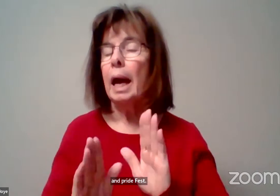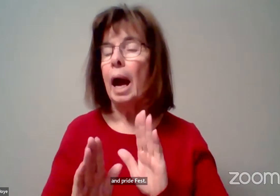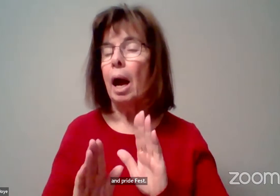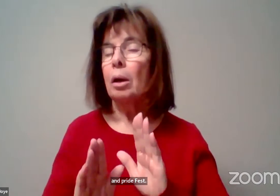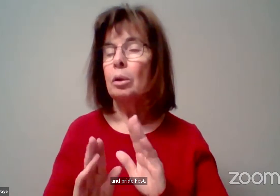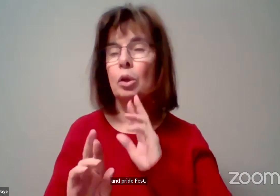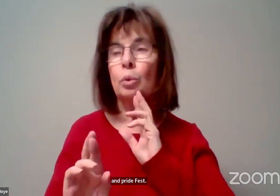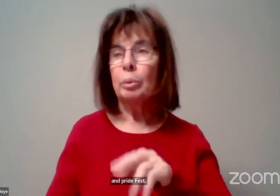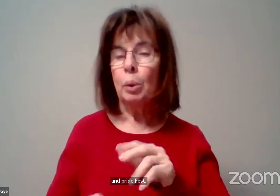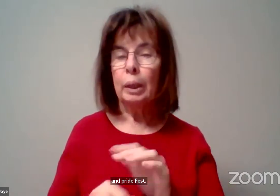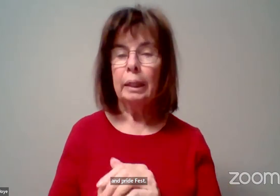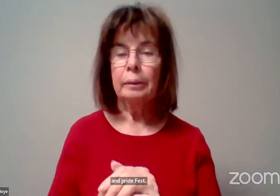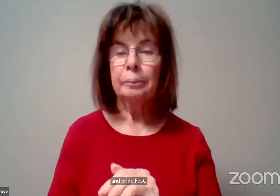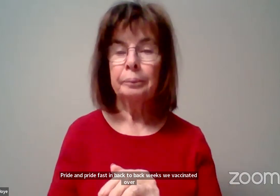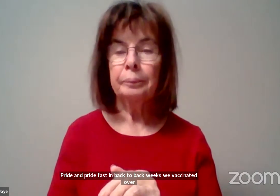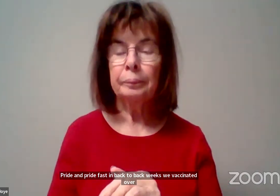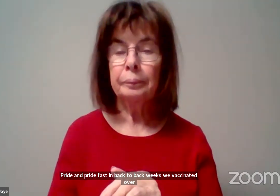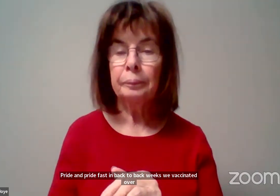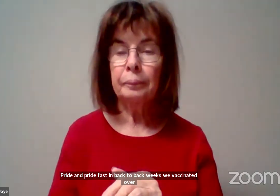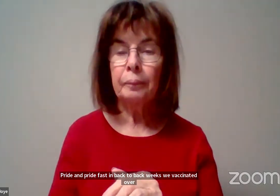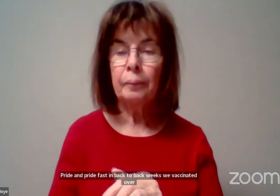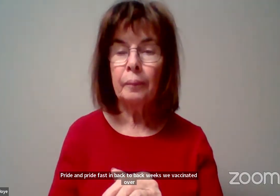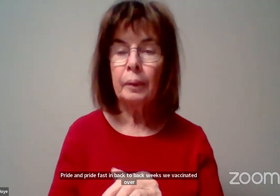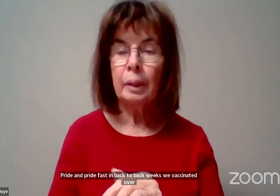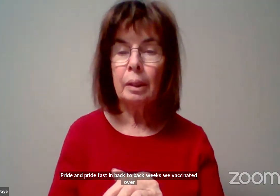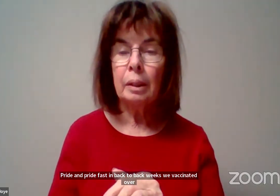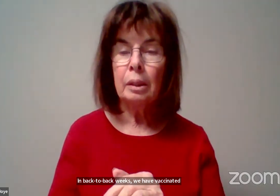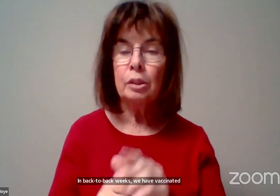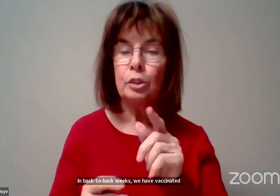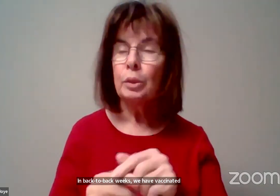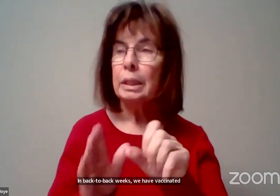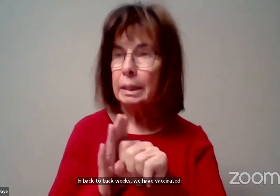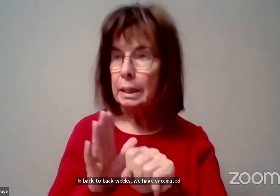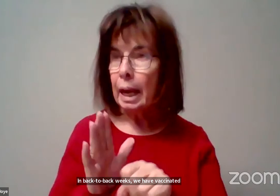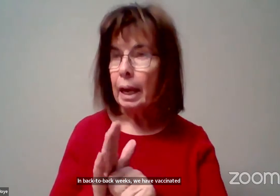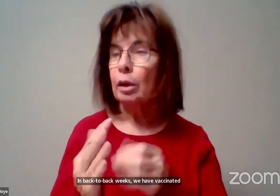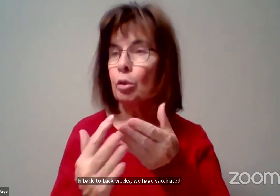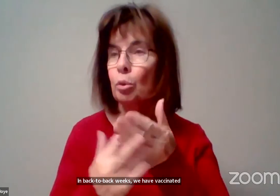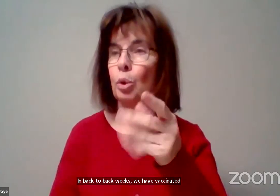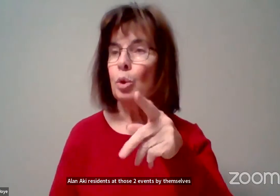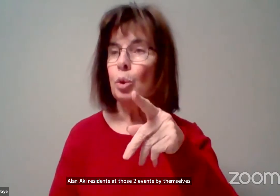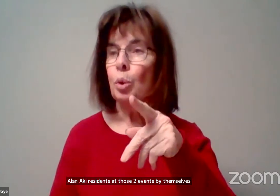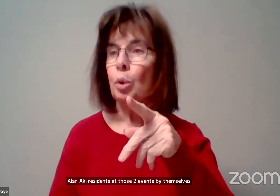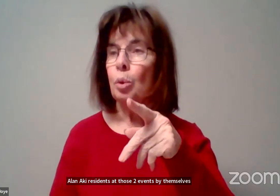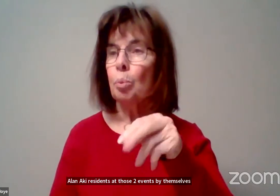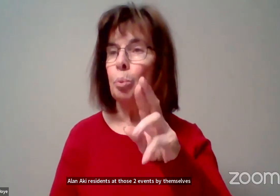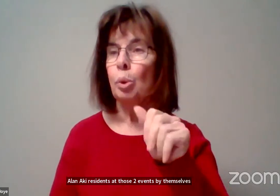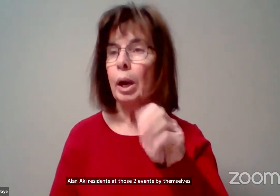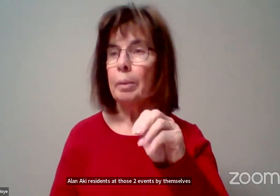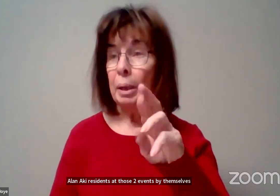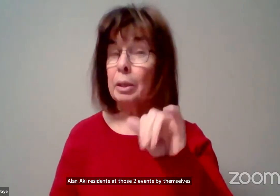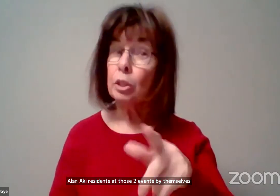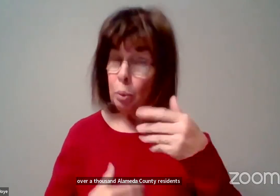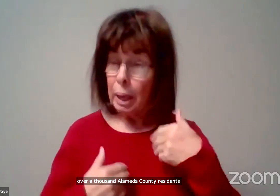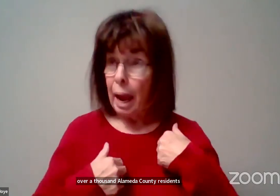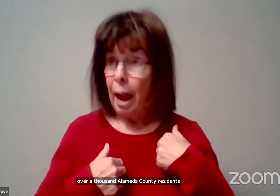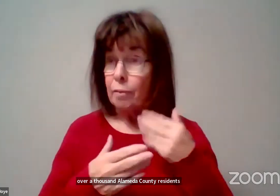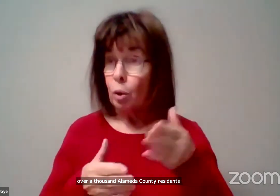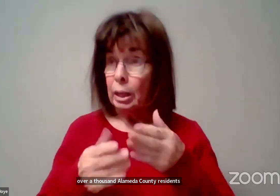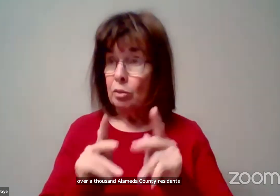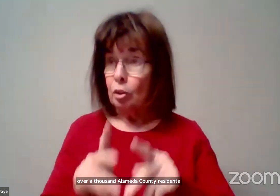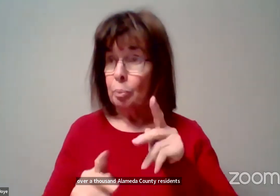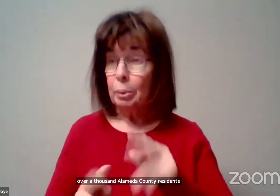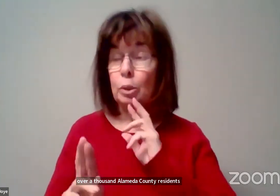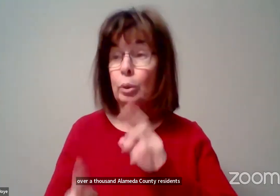via primary. So there are ways for people to report their results.